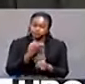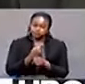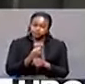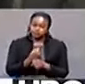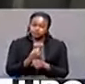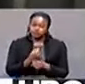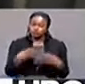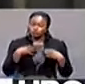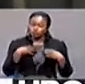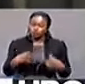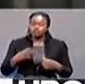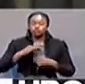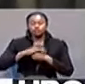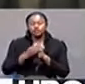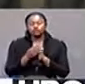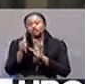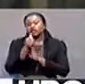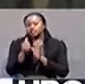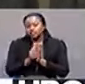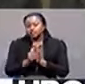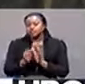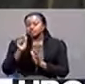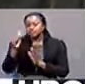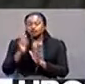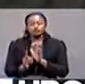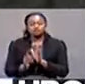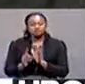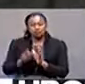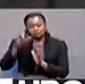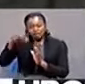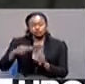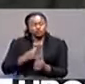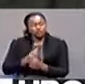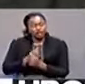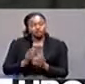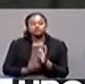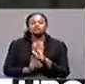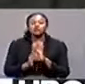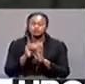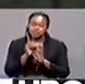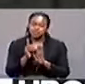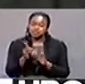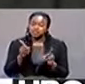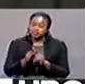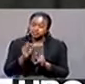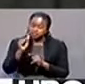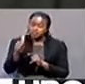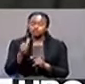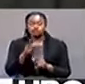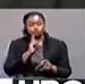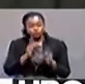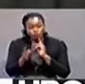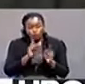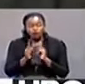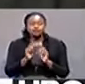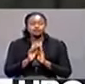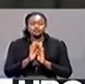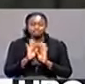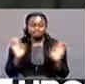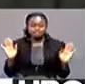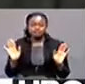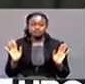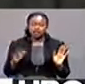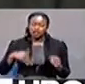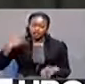wealth creation agenda. He was a developmental person, and he spoke, Madam Speaker,